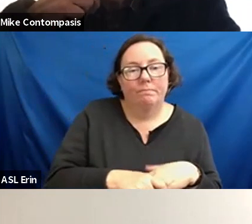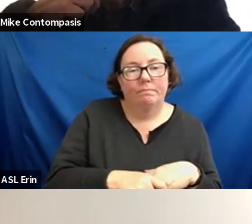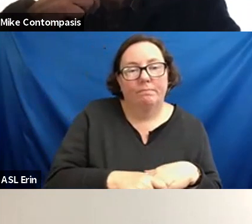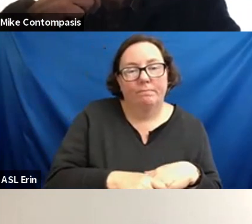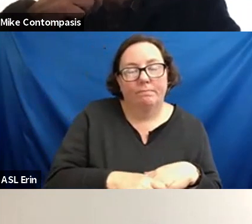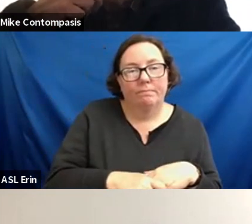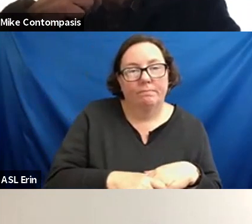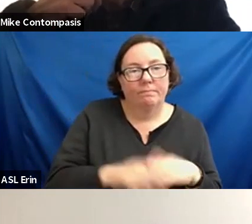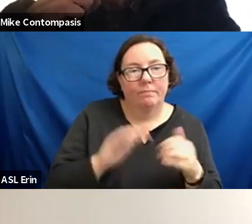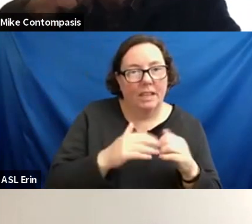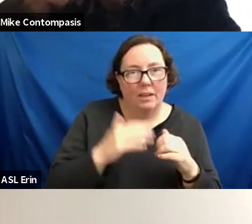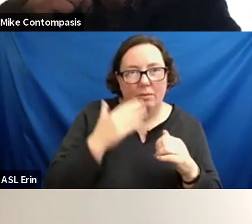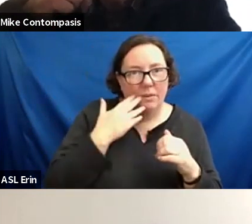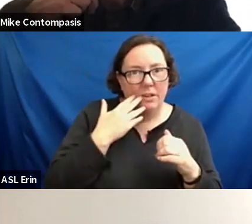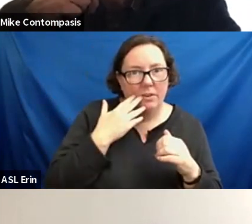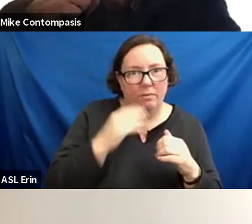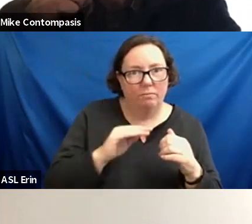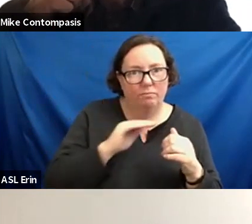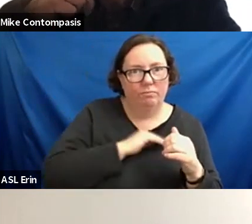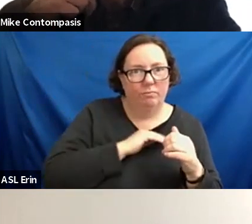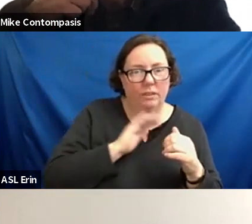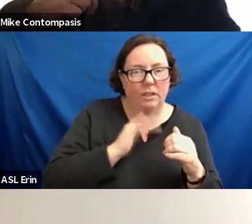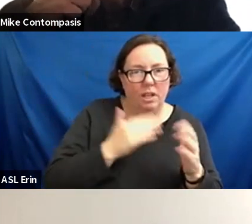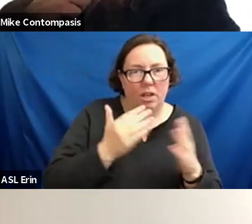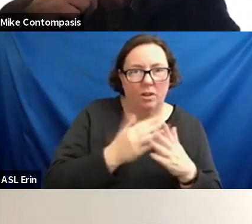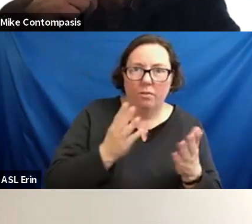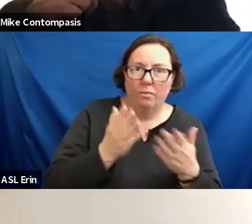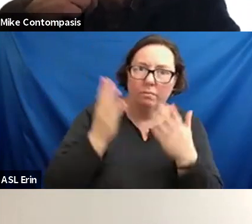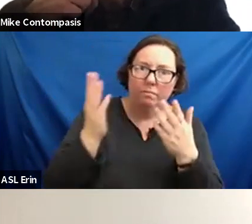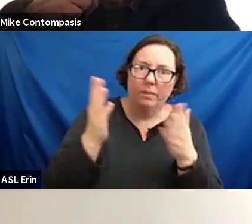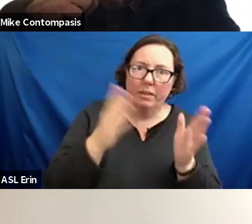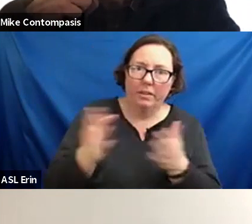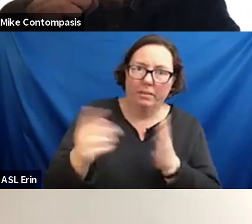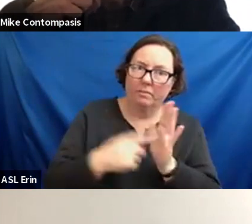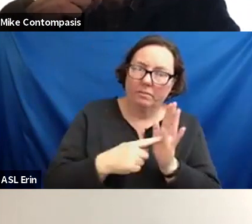out. How would we know if our new plan